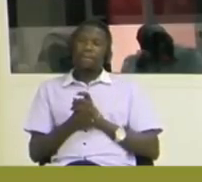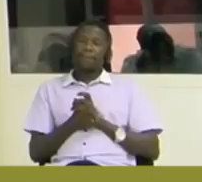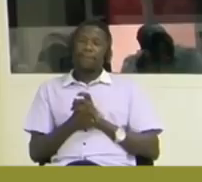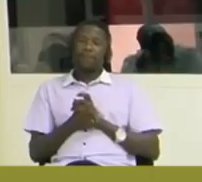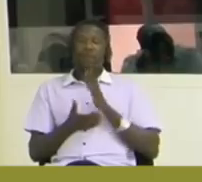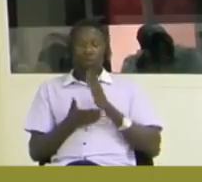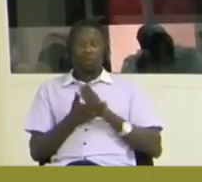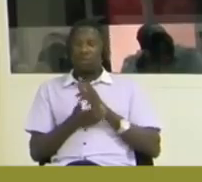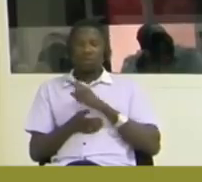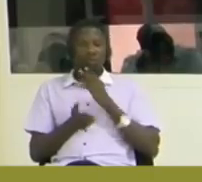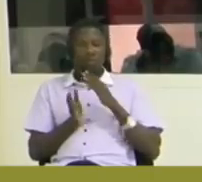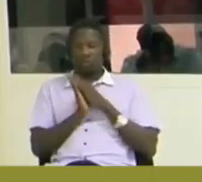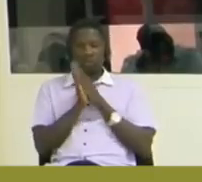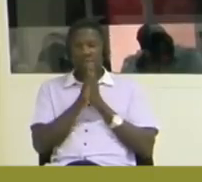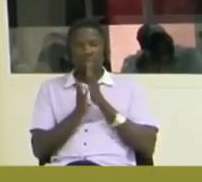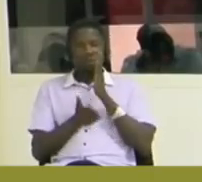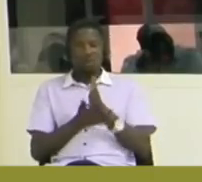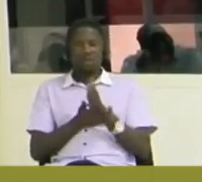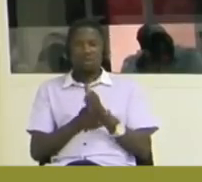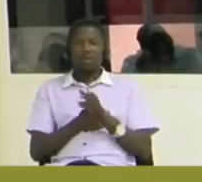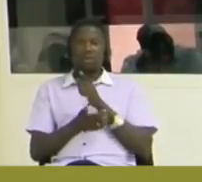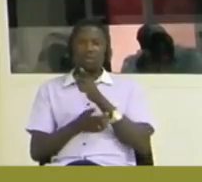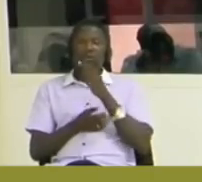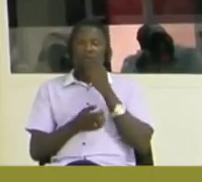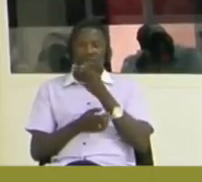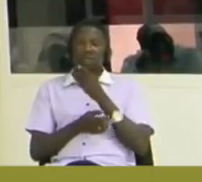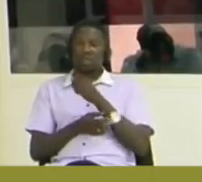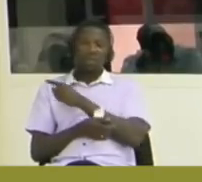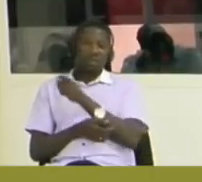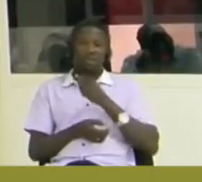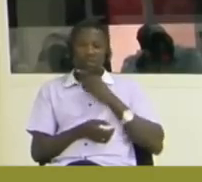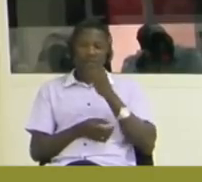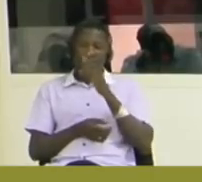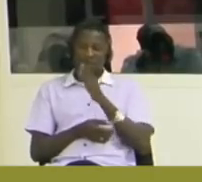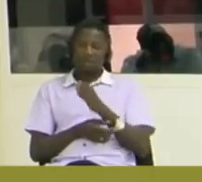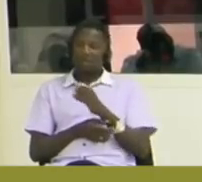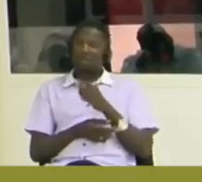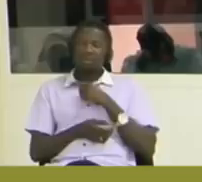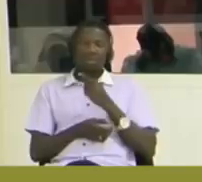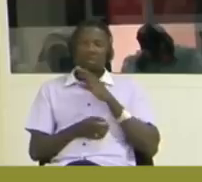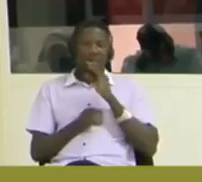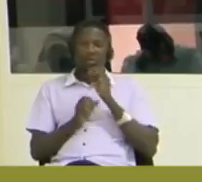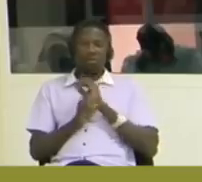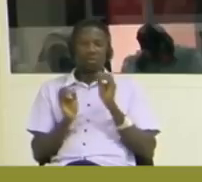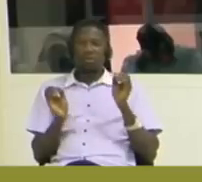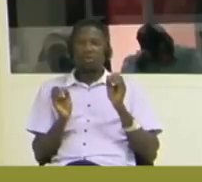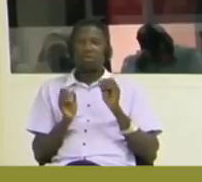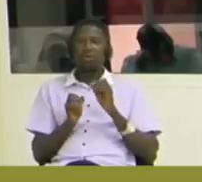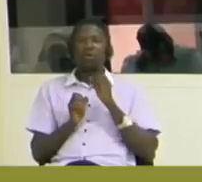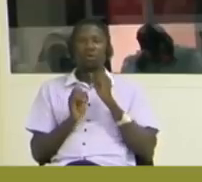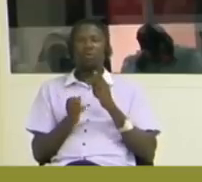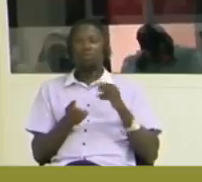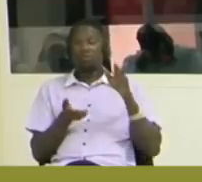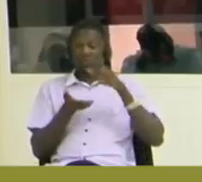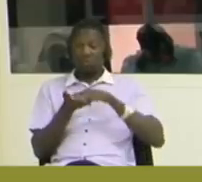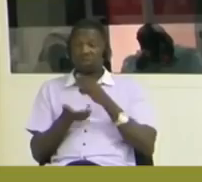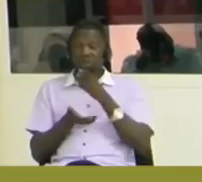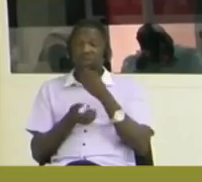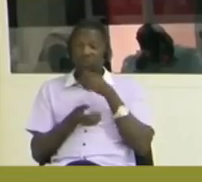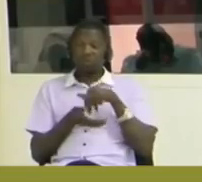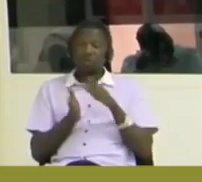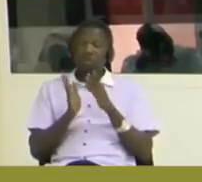that fact. It's just that you said that they said this and I said they did not. But what I want to point out... Put it this way, they implied